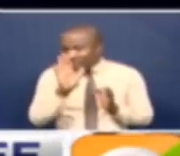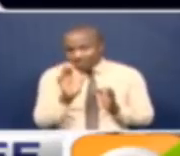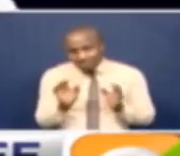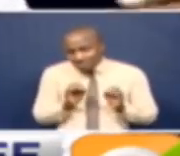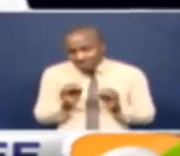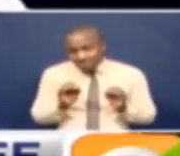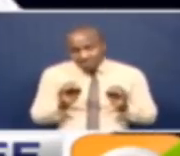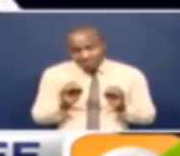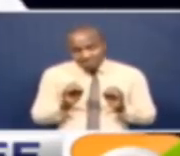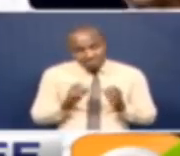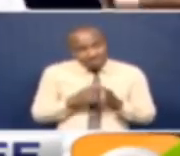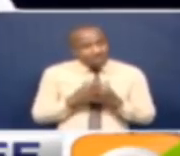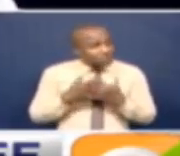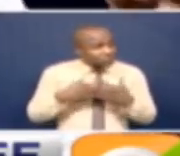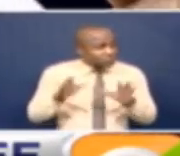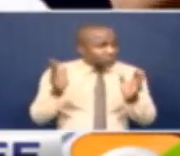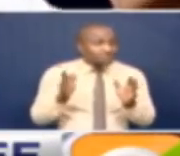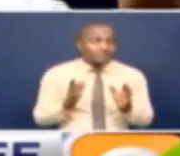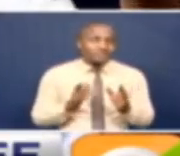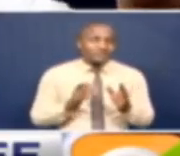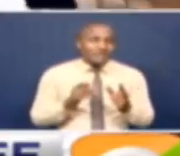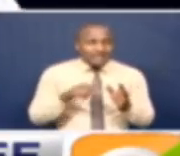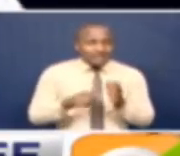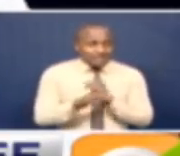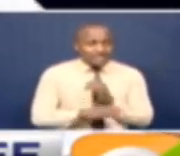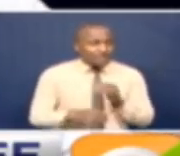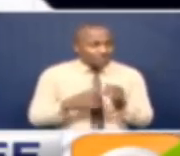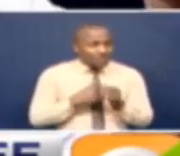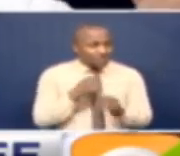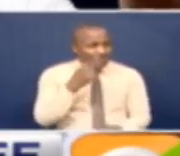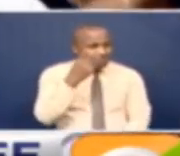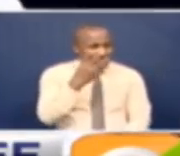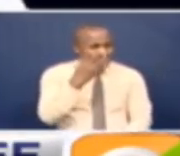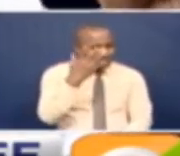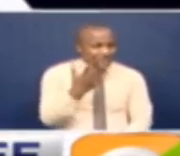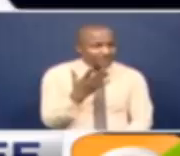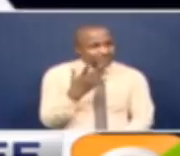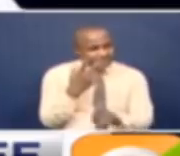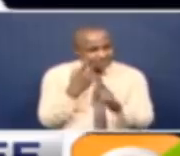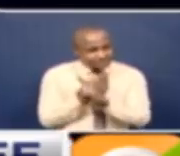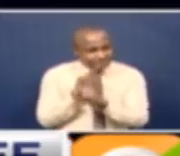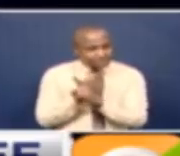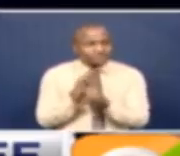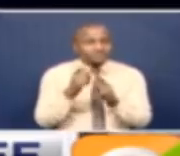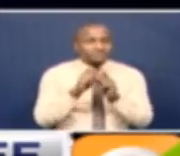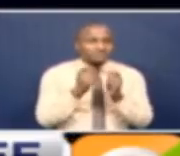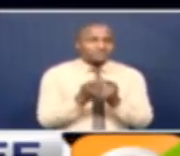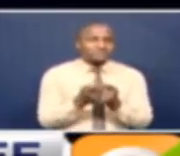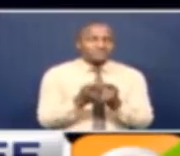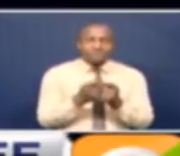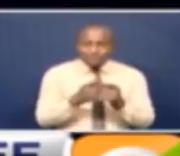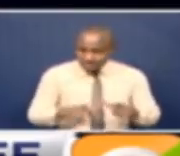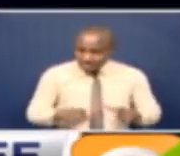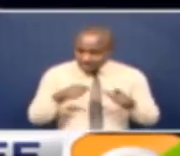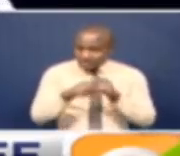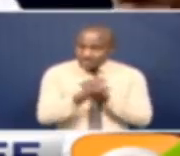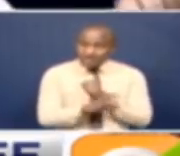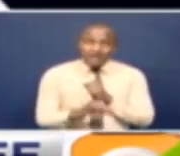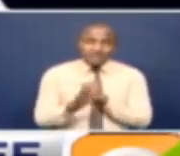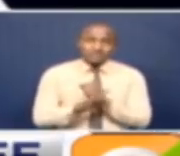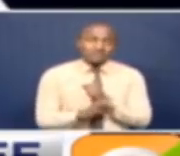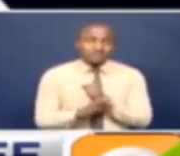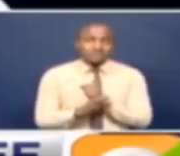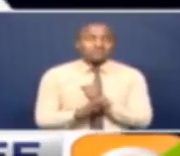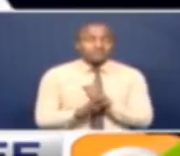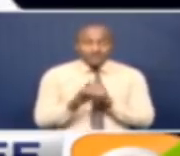is that in this country, there are 45 different tribes of people who live in this country. And their